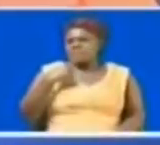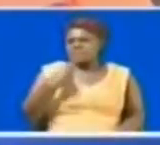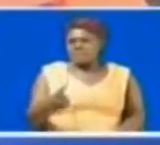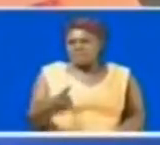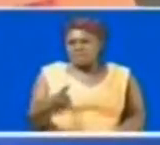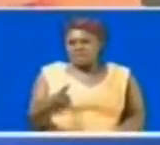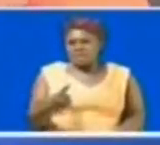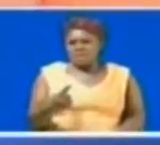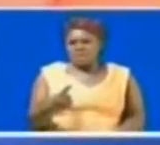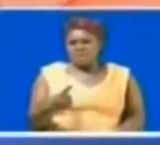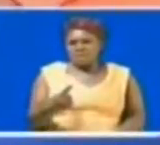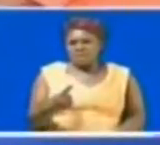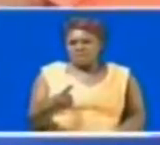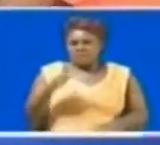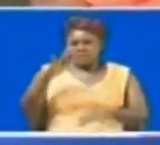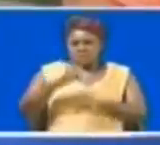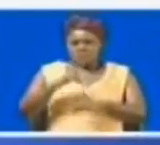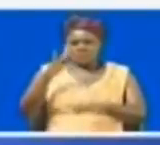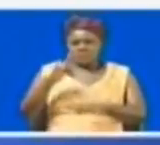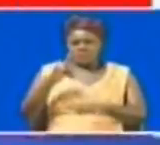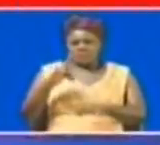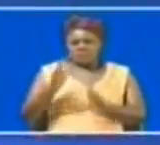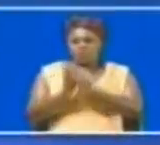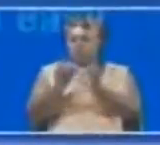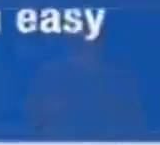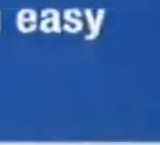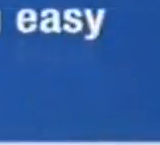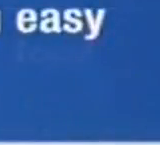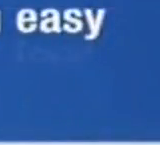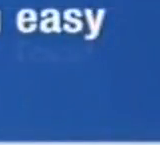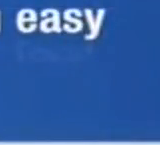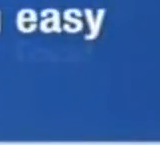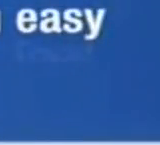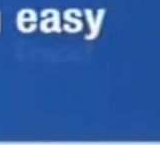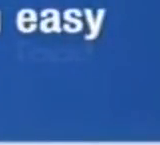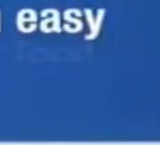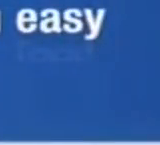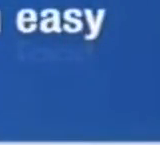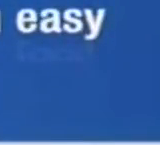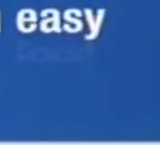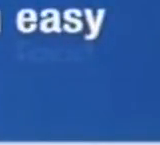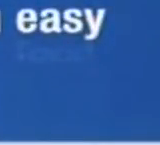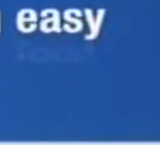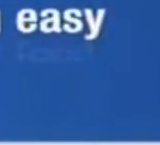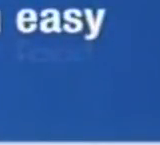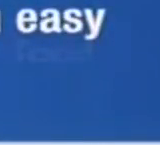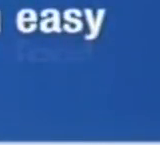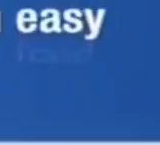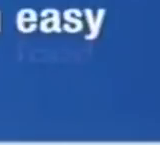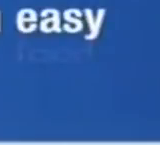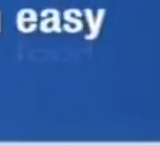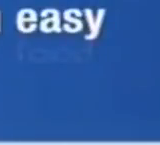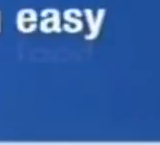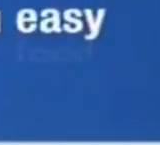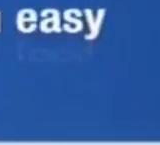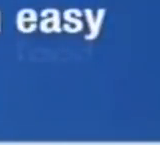termed as an unfortunate and insensitive narrative, saying the email was sent by one of our very new and recent hires